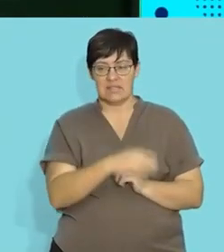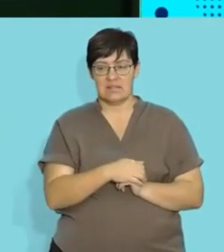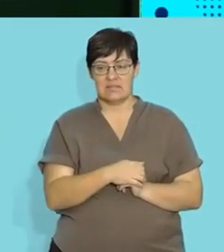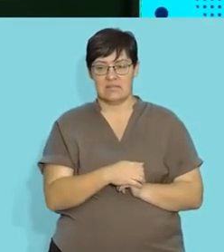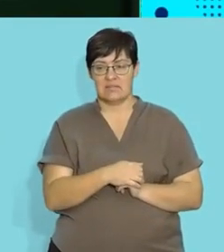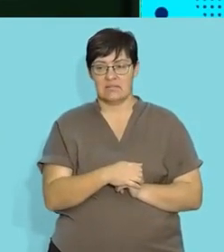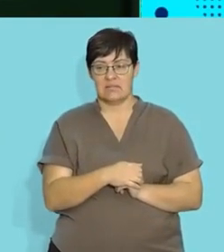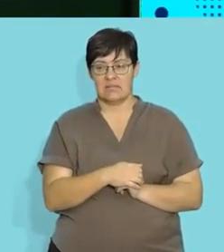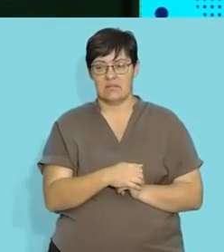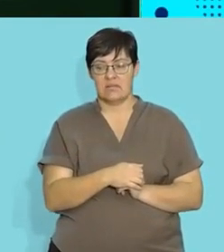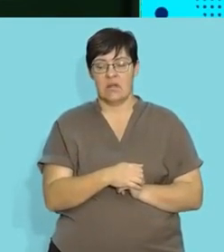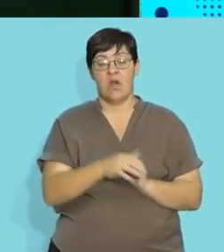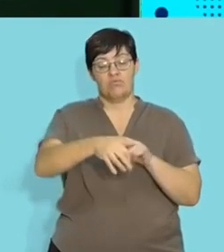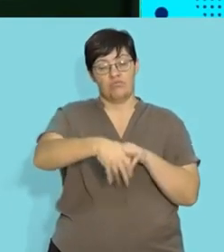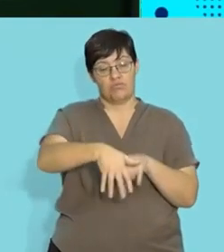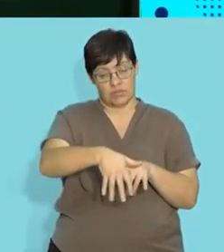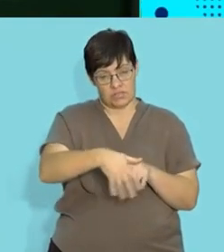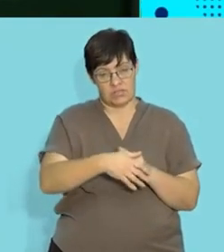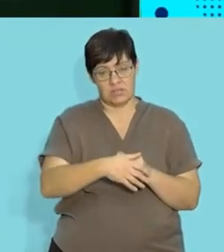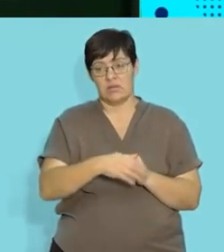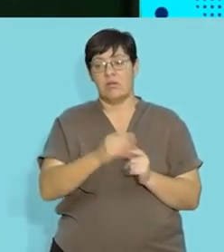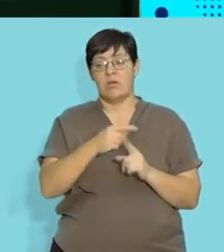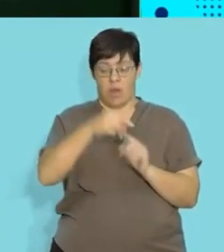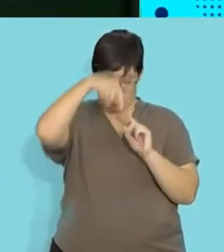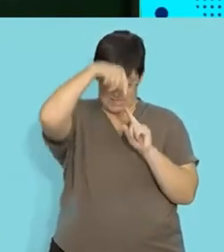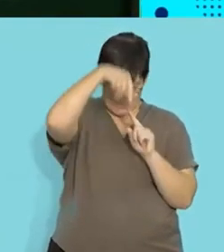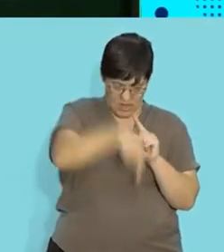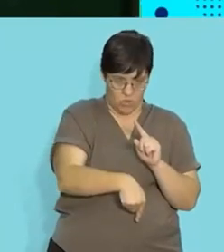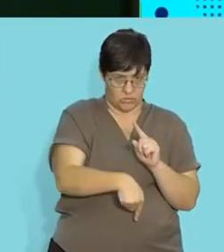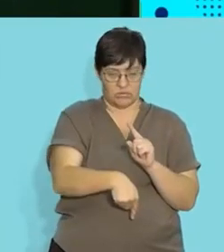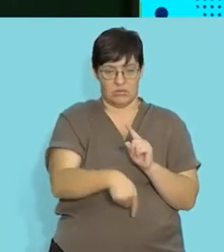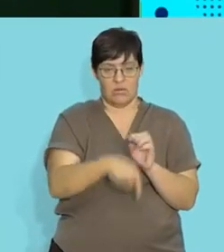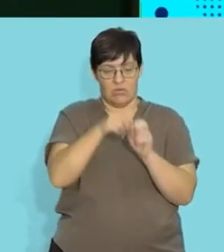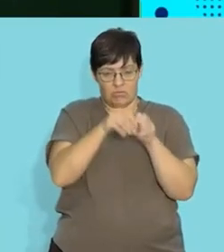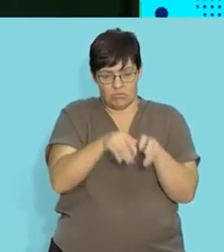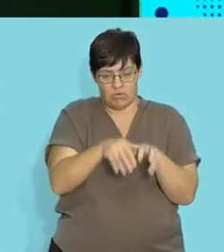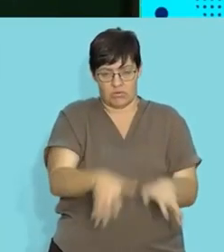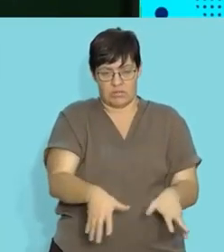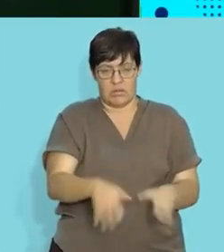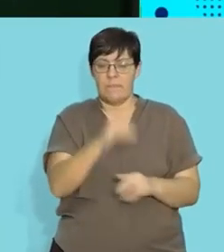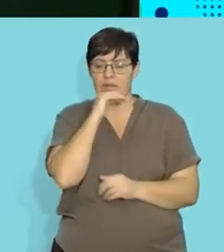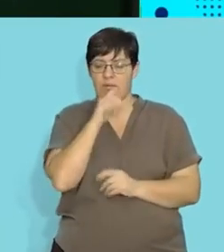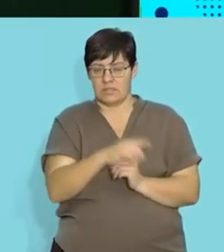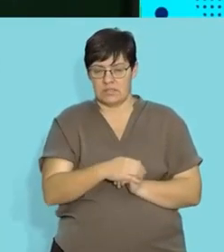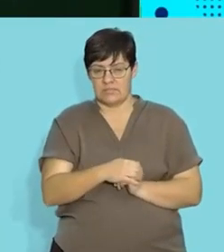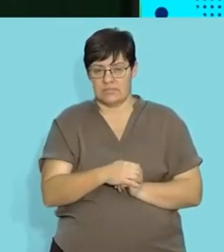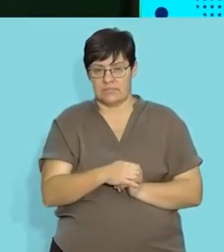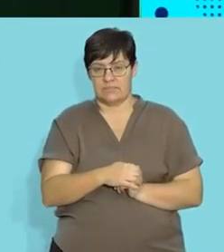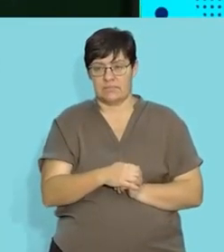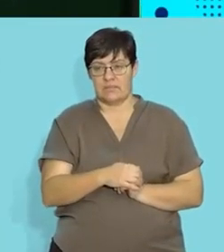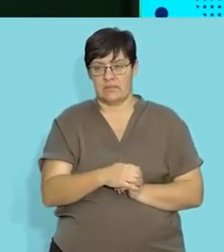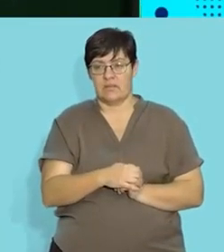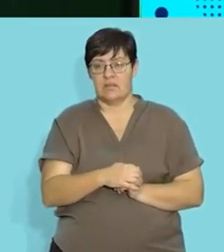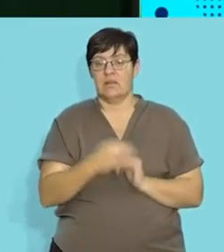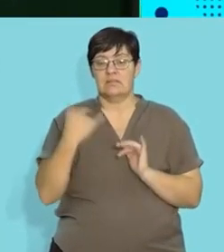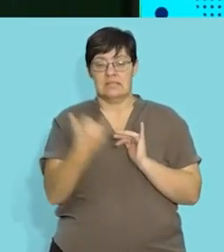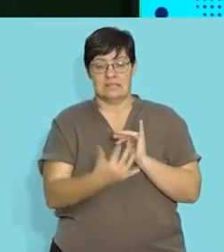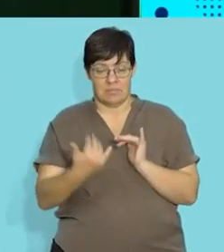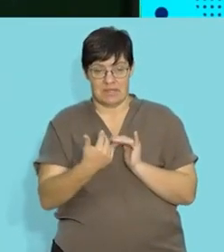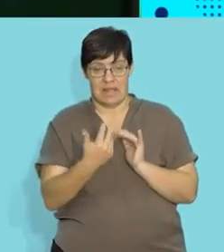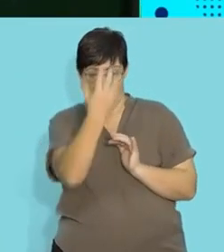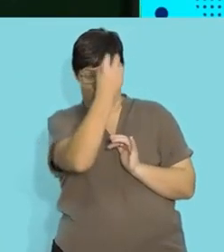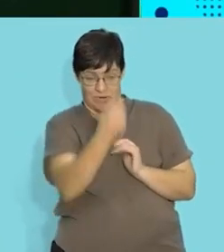see that in a plant, the roots will positively grow down into the ground. What does that mean? It means that the